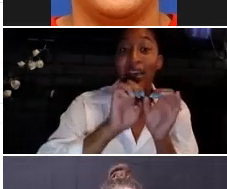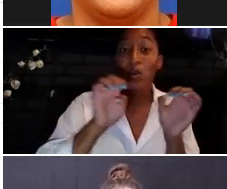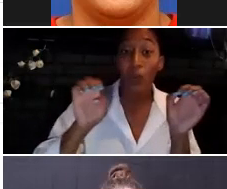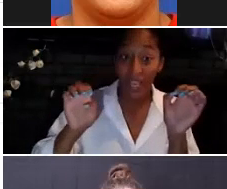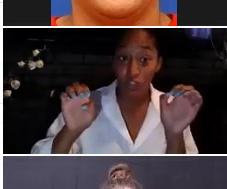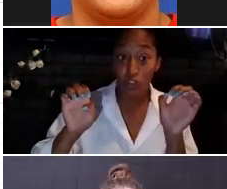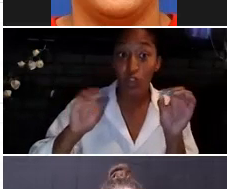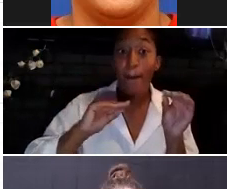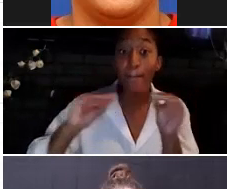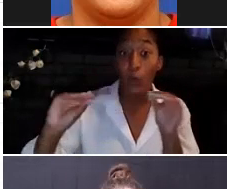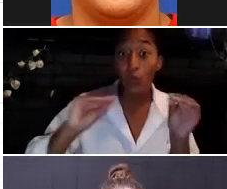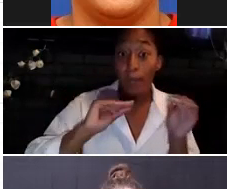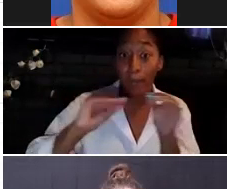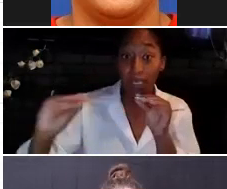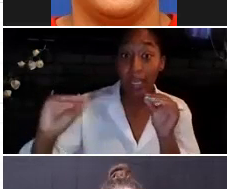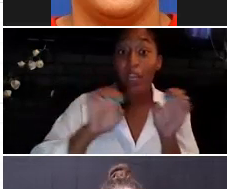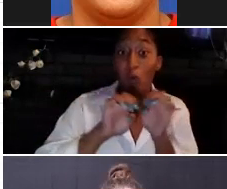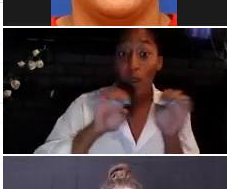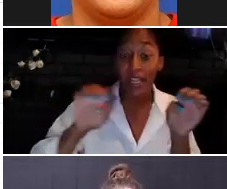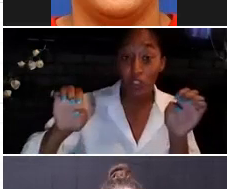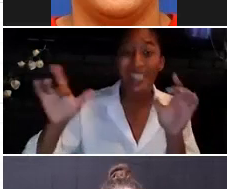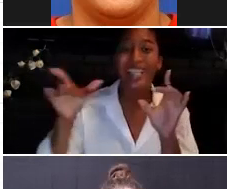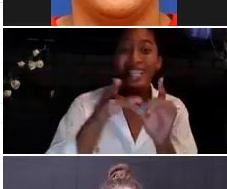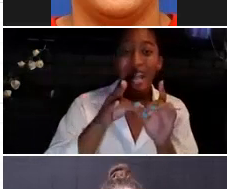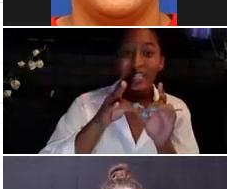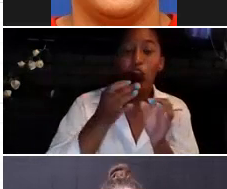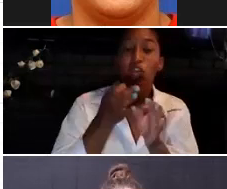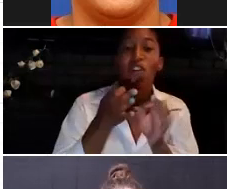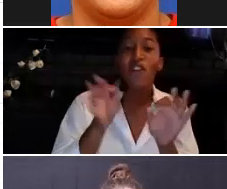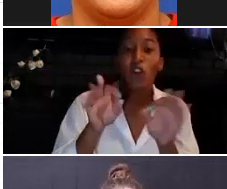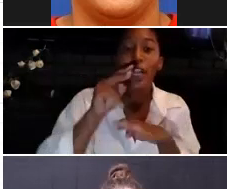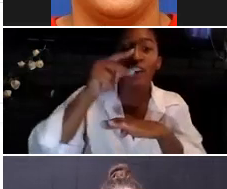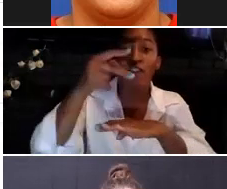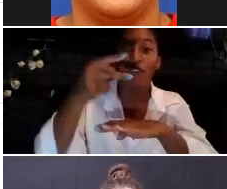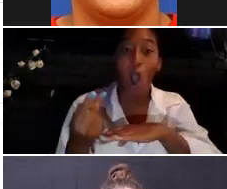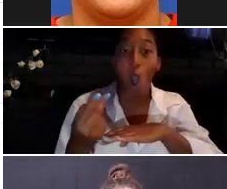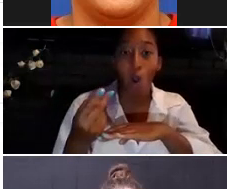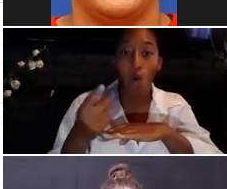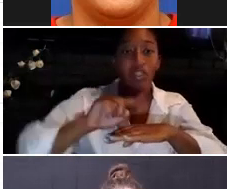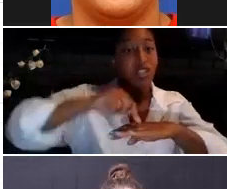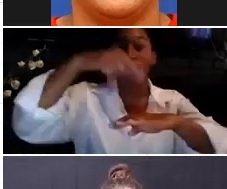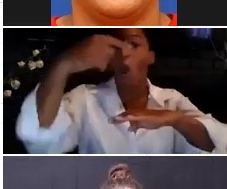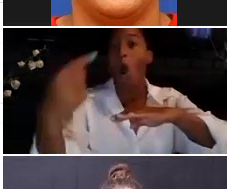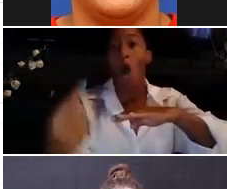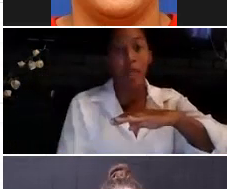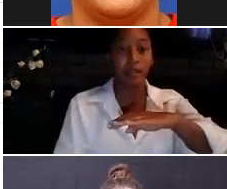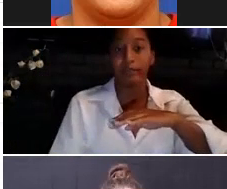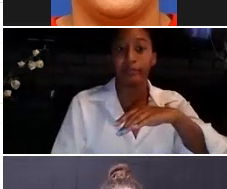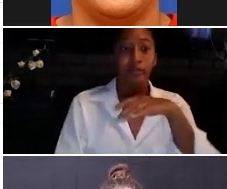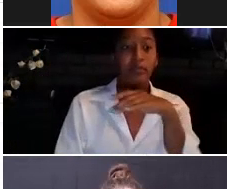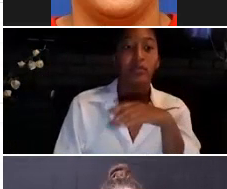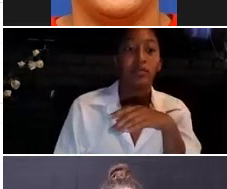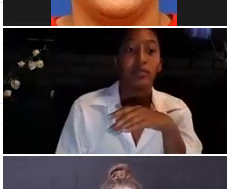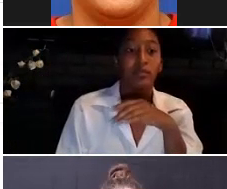free fall. Oh, let me see. I didn't want that one. I wanted just my whiteboard, plain whiteboard